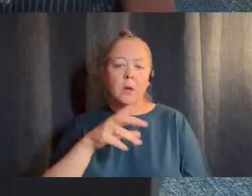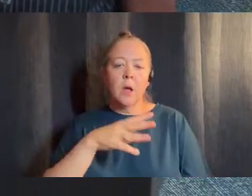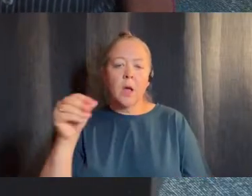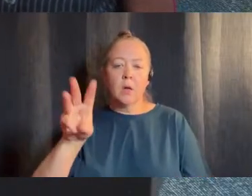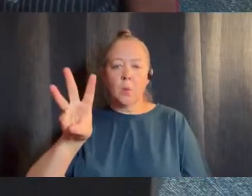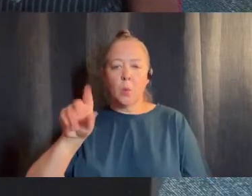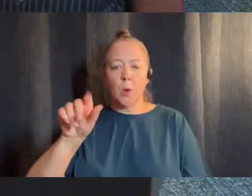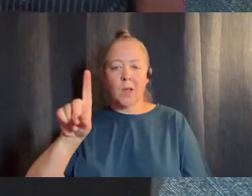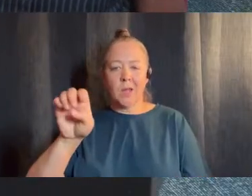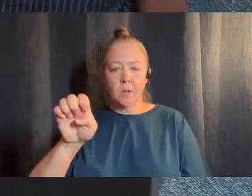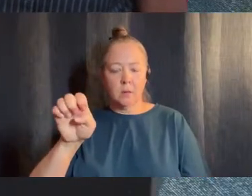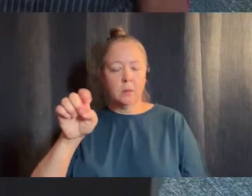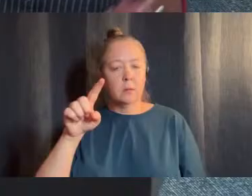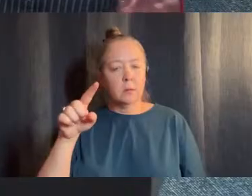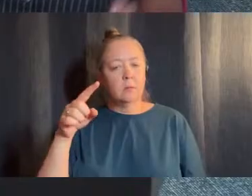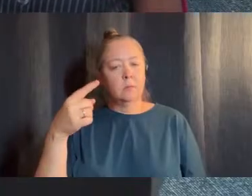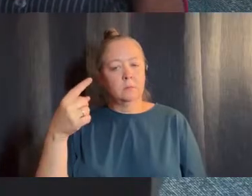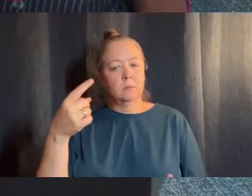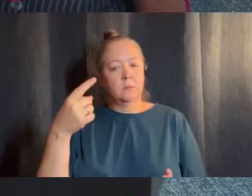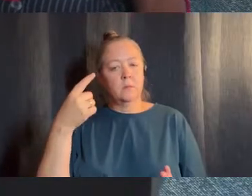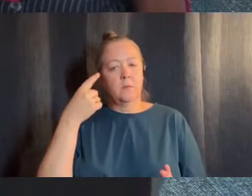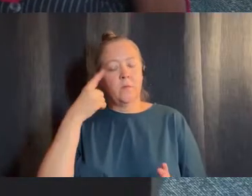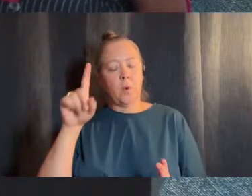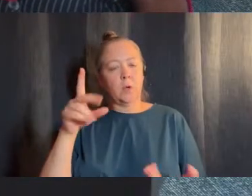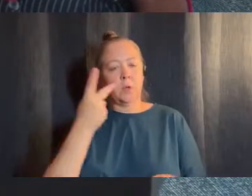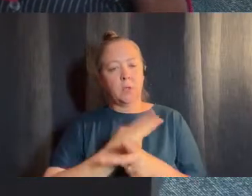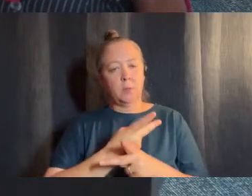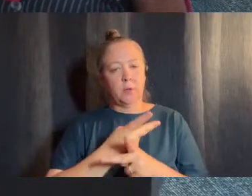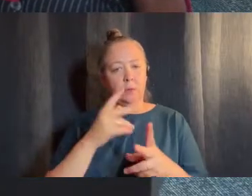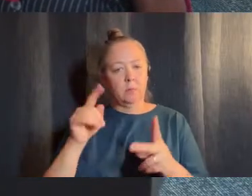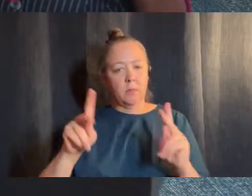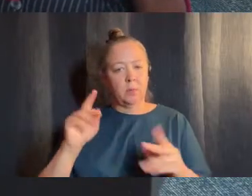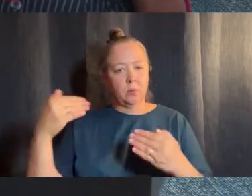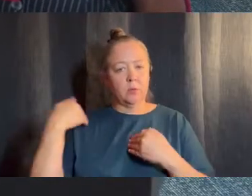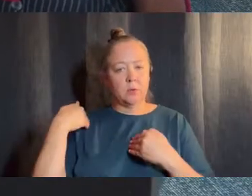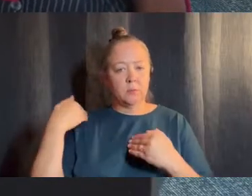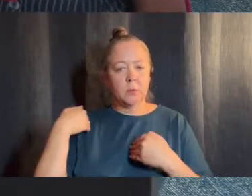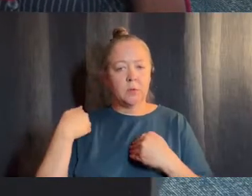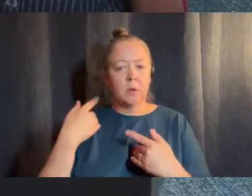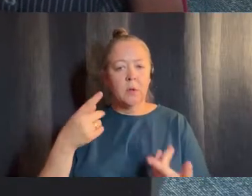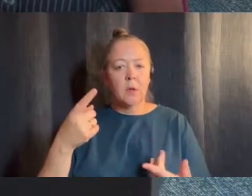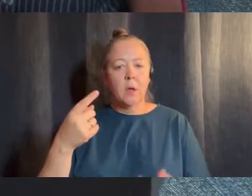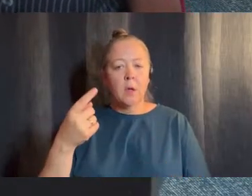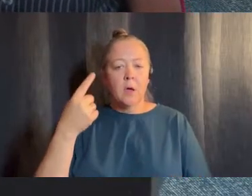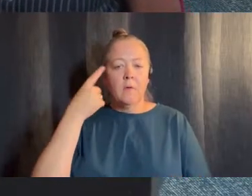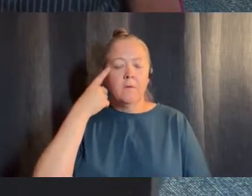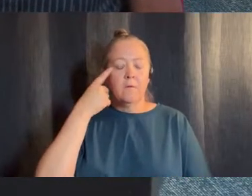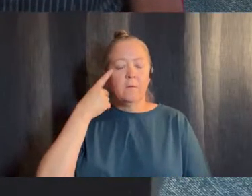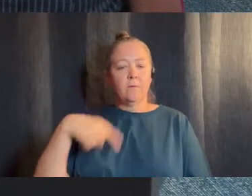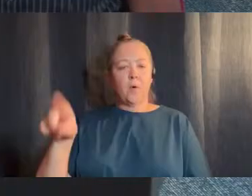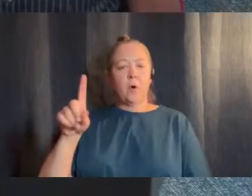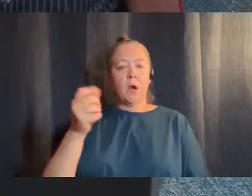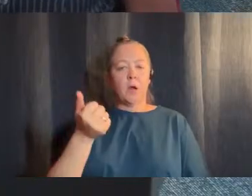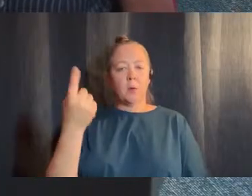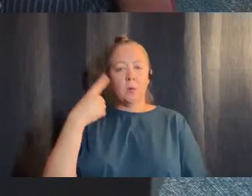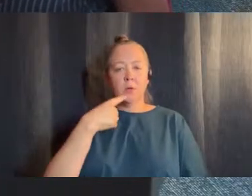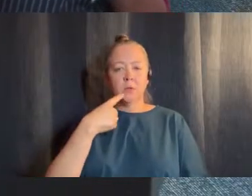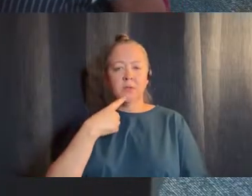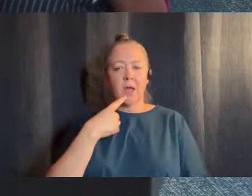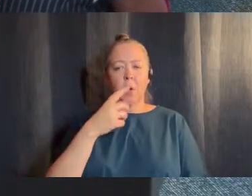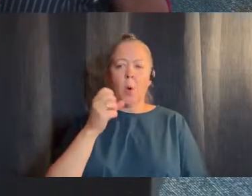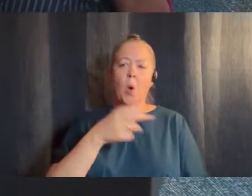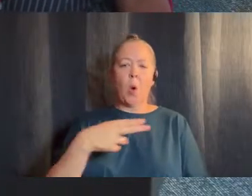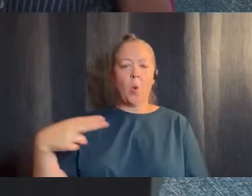matter by calling these councilmen misogynists, it's deplorable. It's akin to playing the race